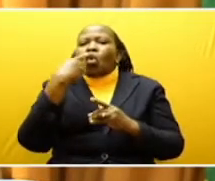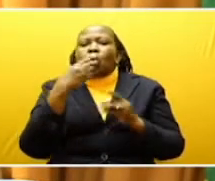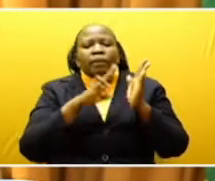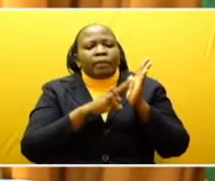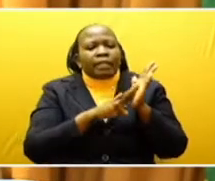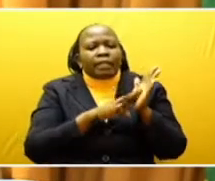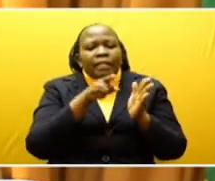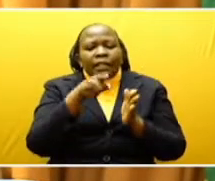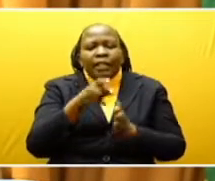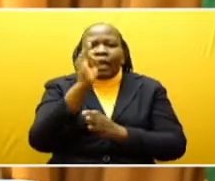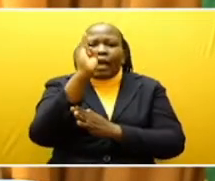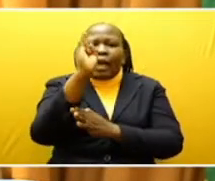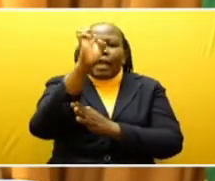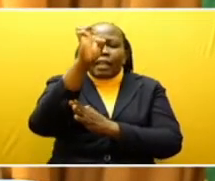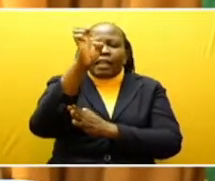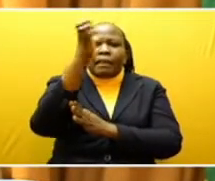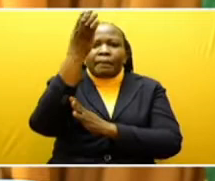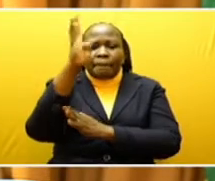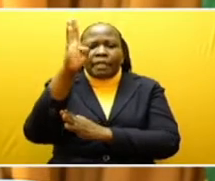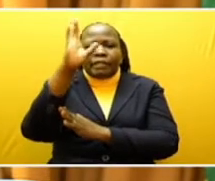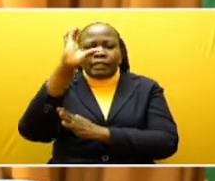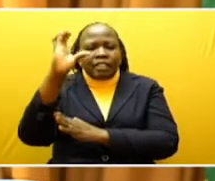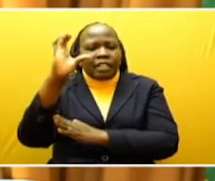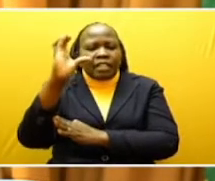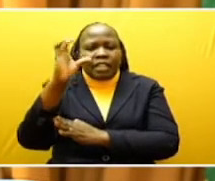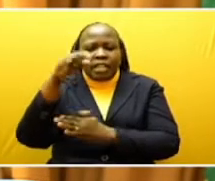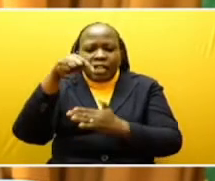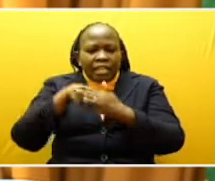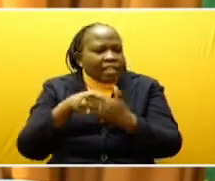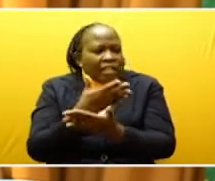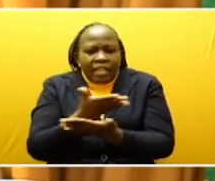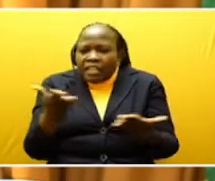IEBC in whichever formation.